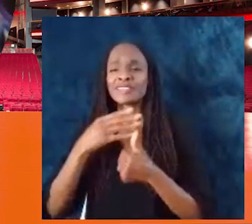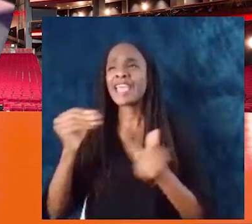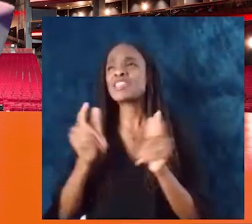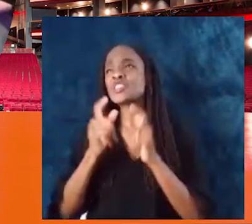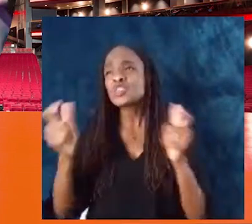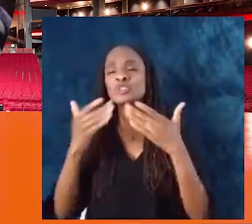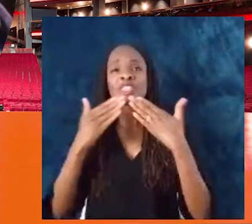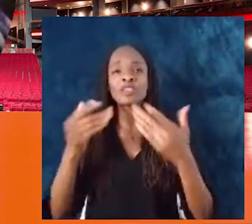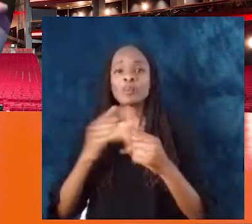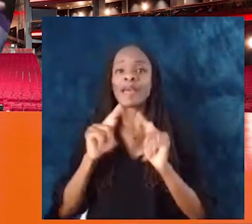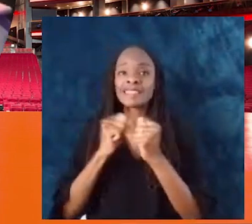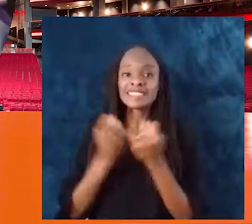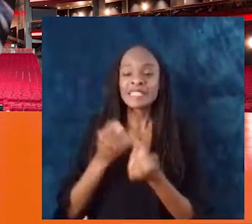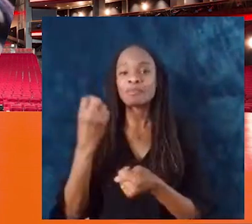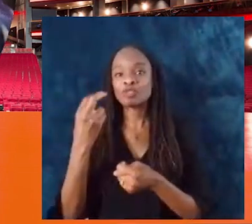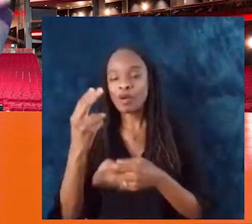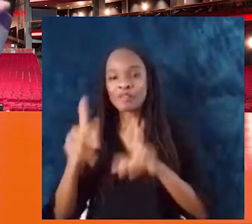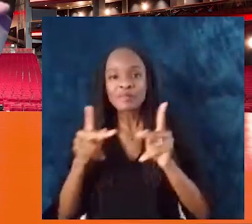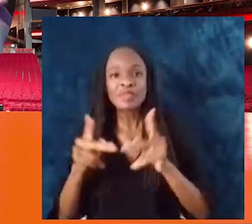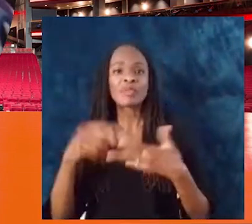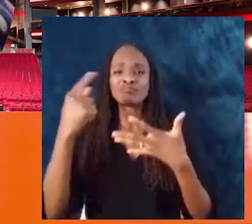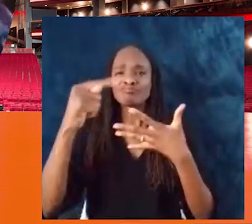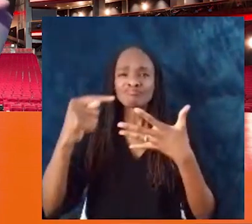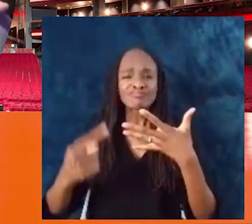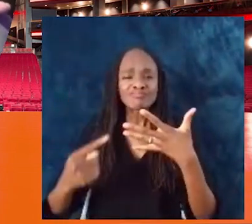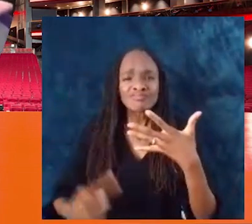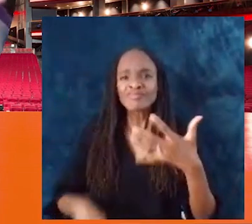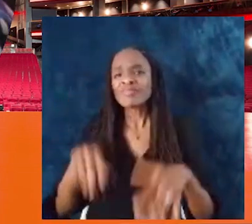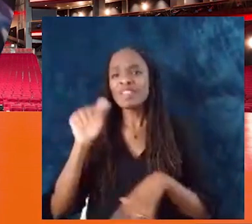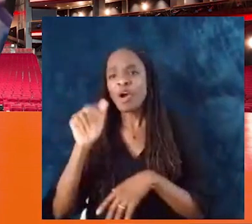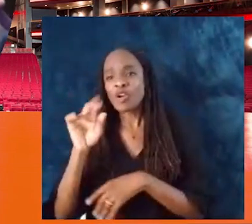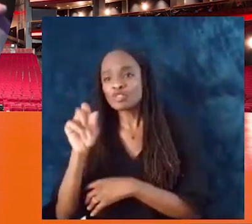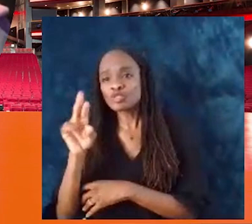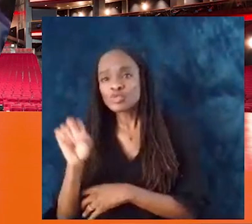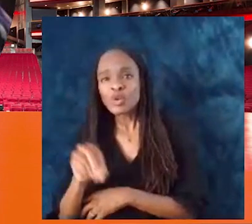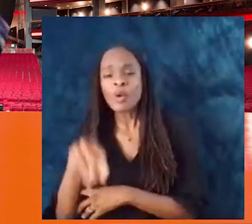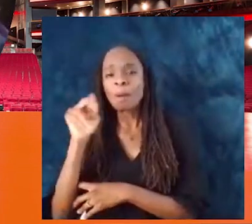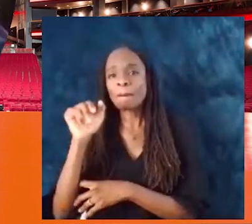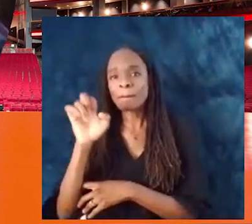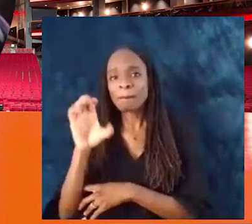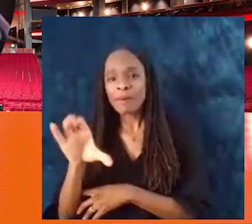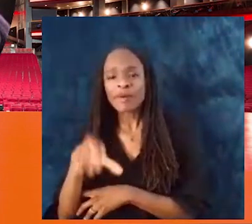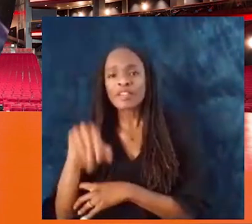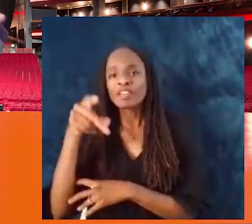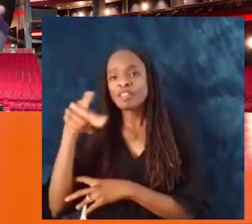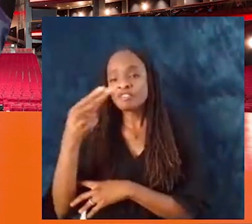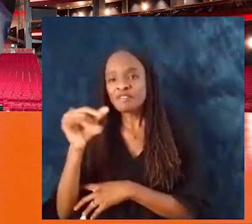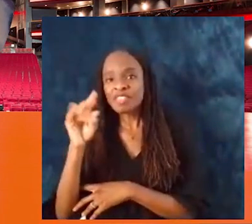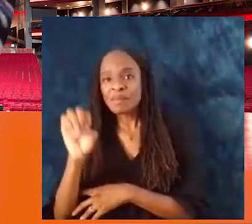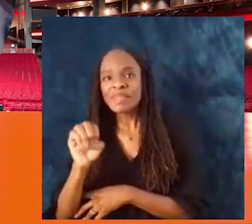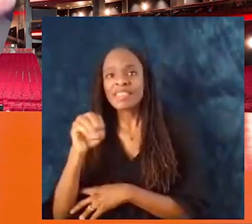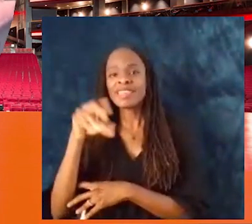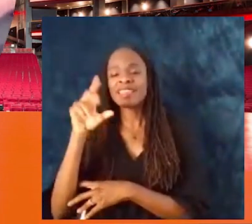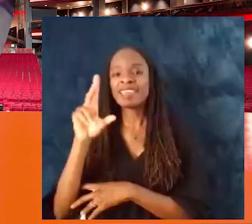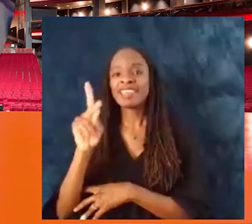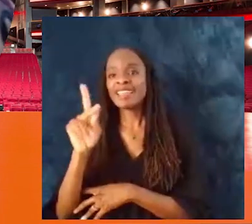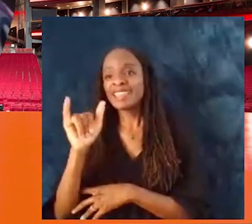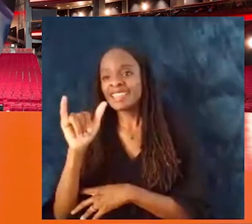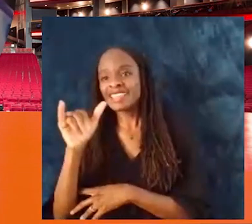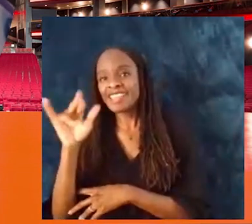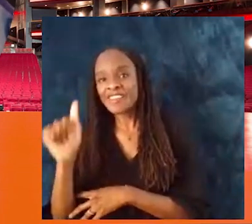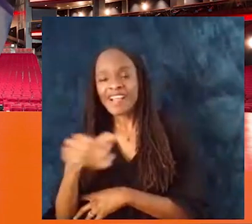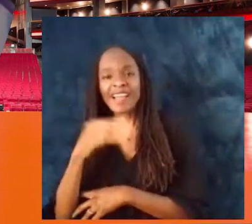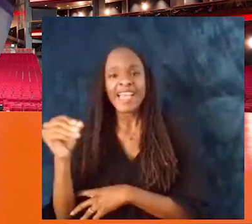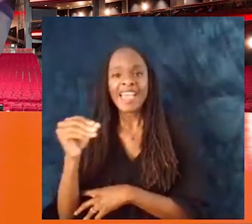12, Brenna Werner, Chris Castillo, Keaton Bicknell, Arturo Brito, Mark Medawad, Phoebe Clark, Kira M, D'Alene Owen,